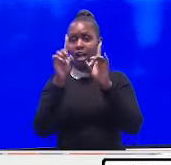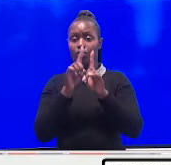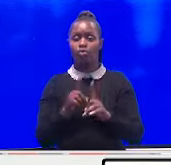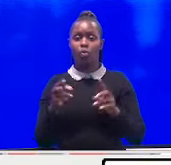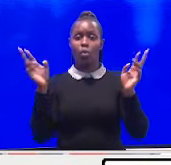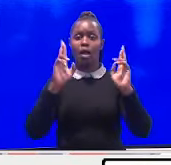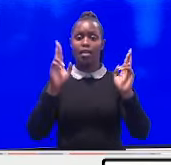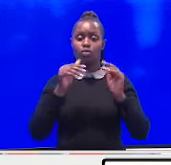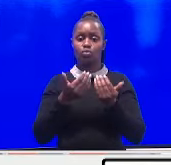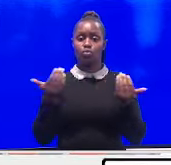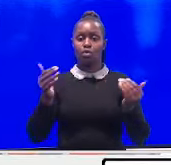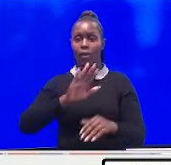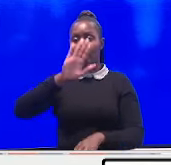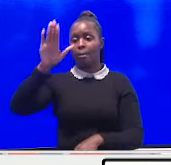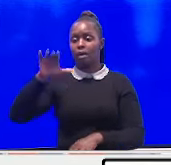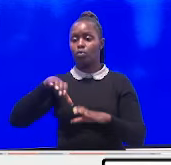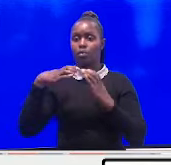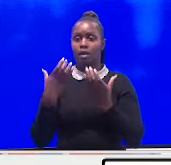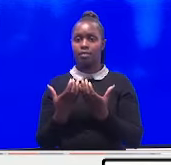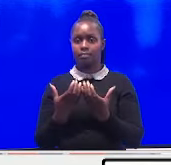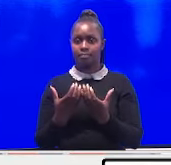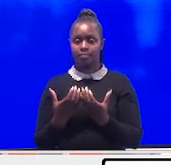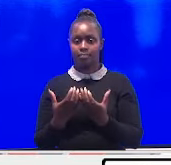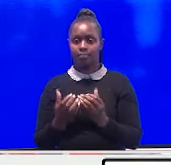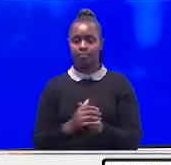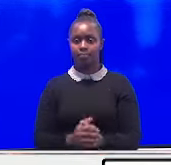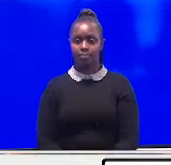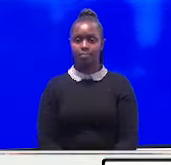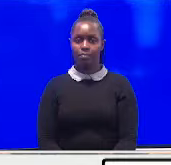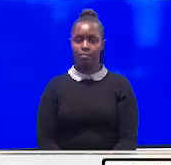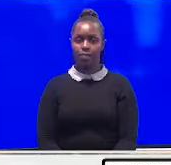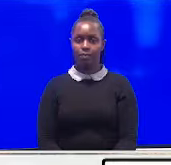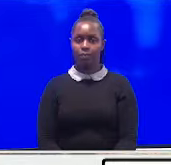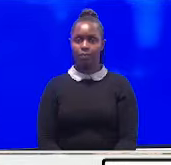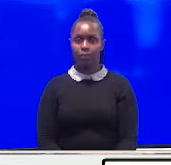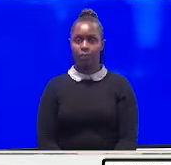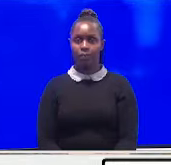return their children to class. Anastasia Mukabi reports.